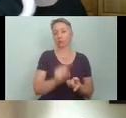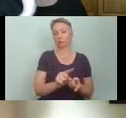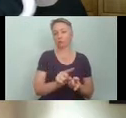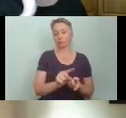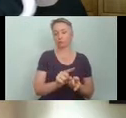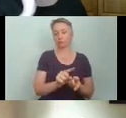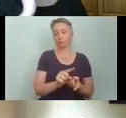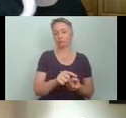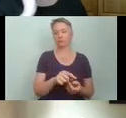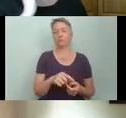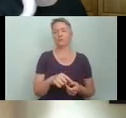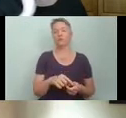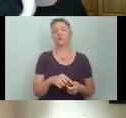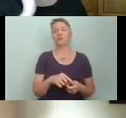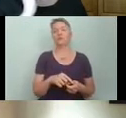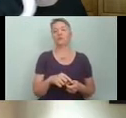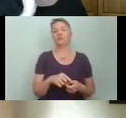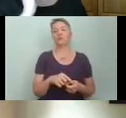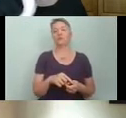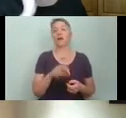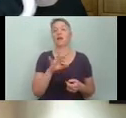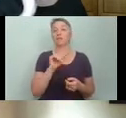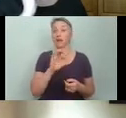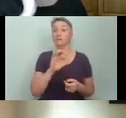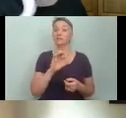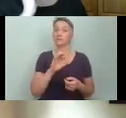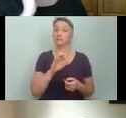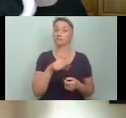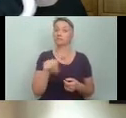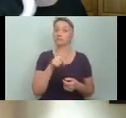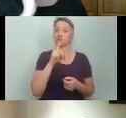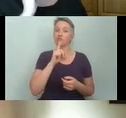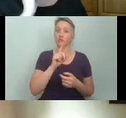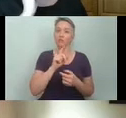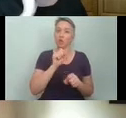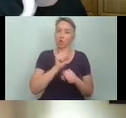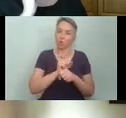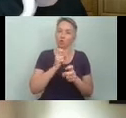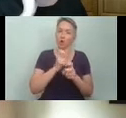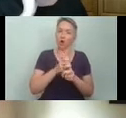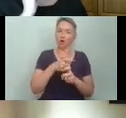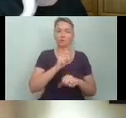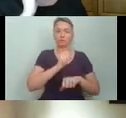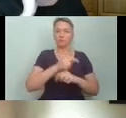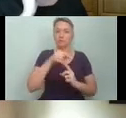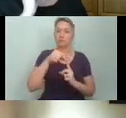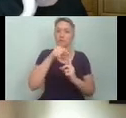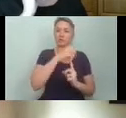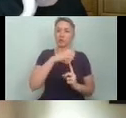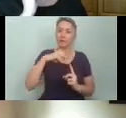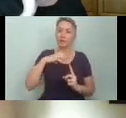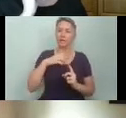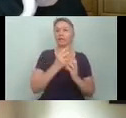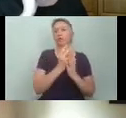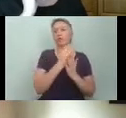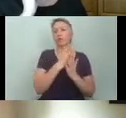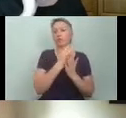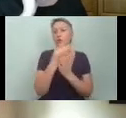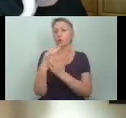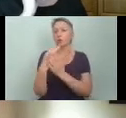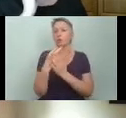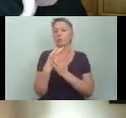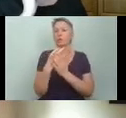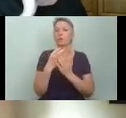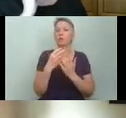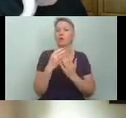faculty worked very hard on, they had a special committee reviewing kind of what